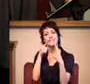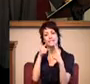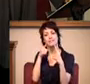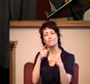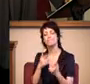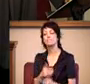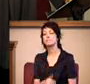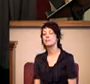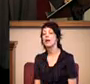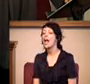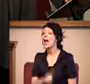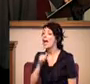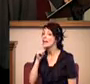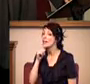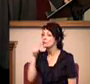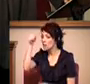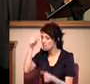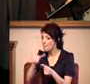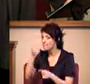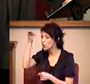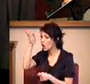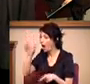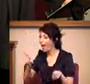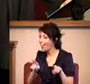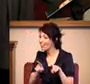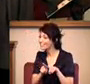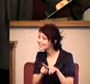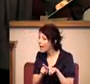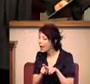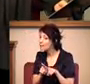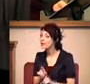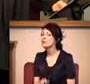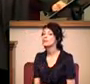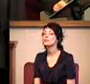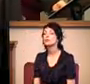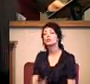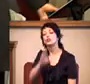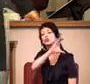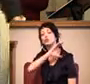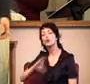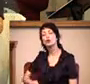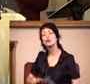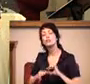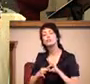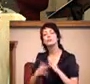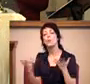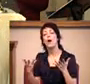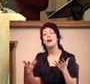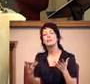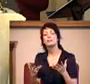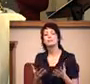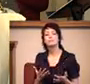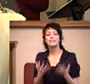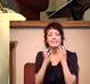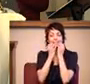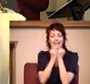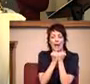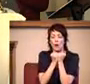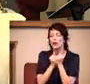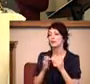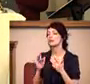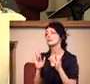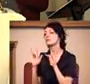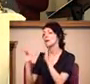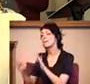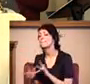I want us to remember what being a Christian is all about: caring, compassion, feeding the hungry, clothing the naked, setting the prisoners